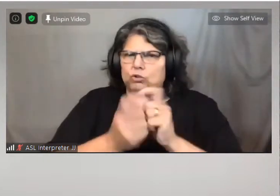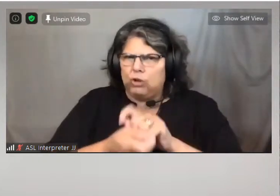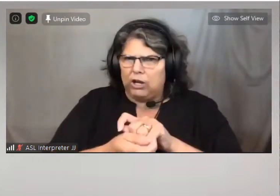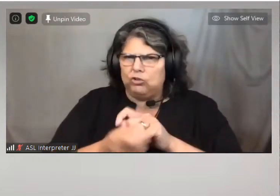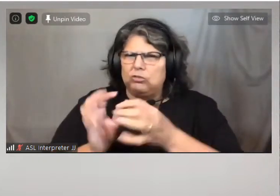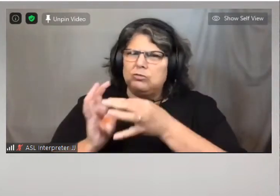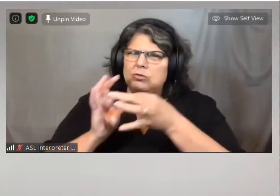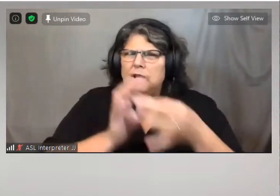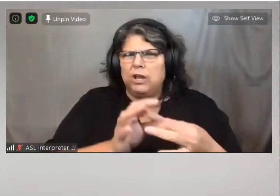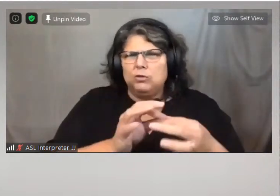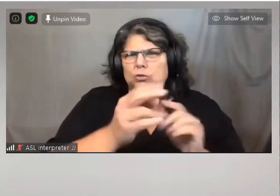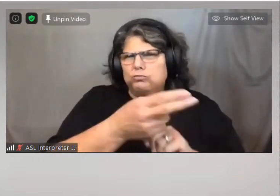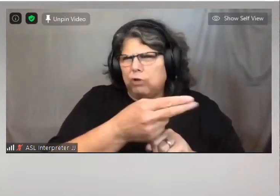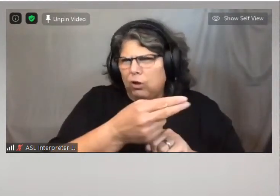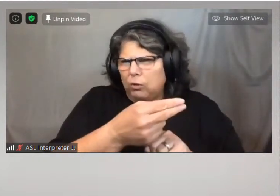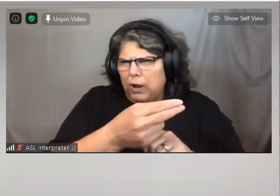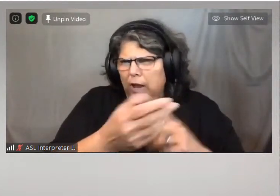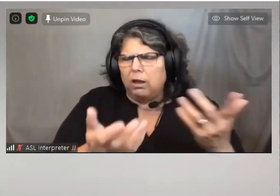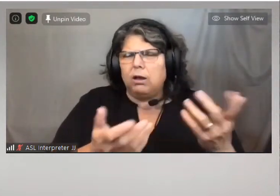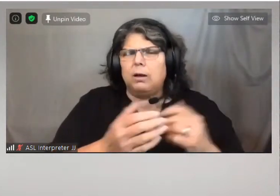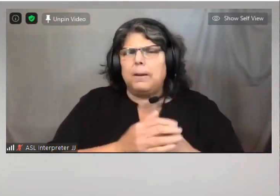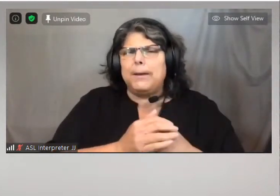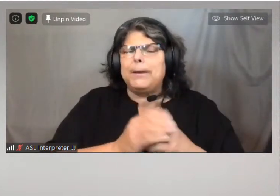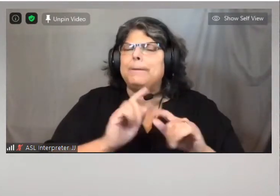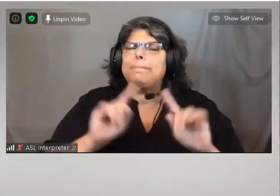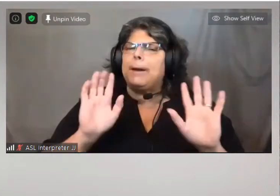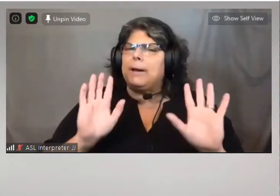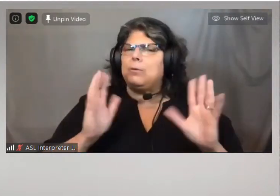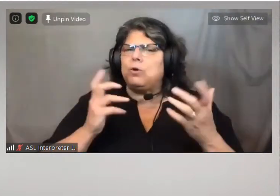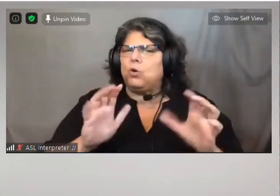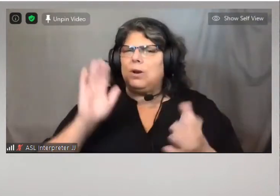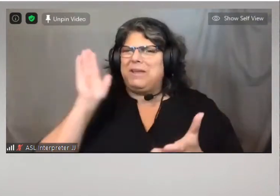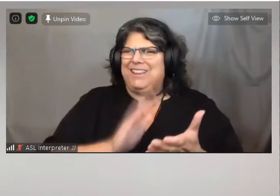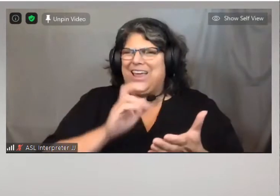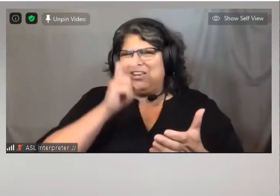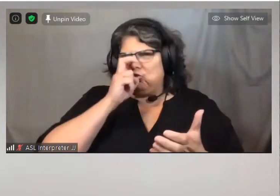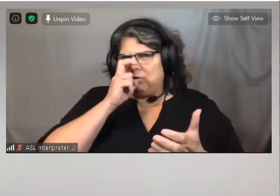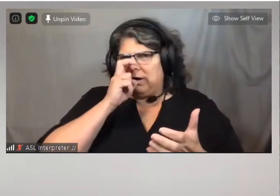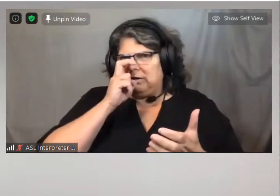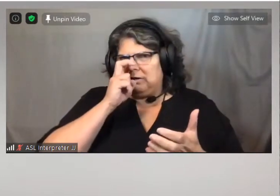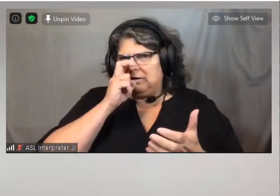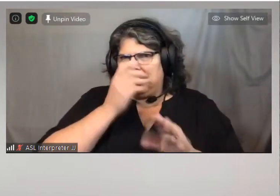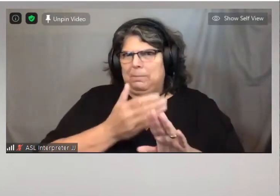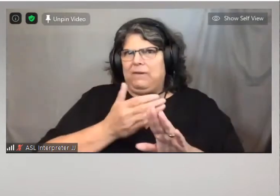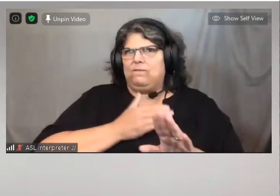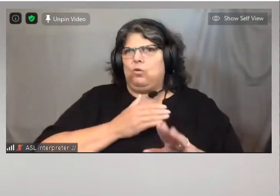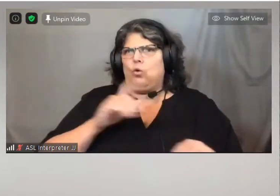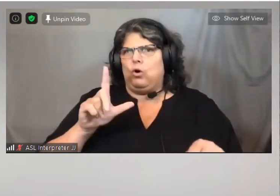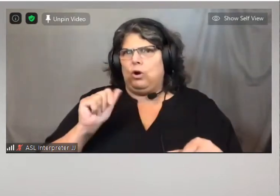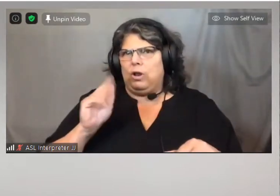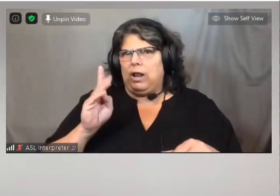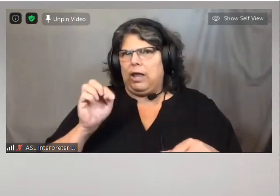with the lodging industry. But we don't want to relax anything before this Labor Day weekend.